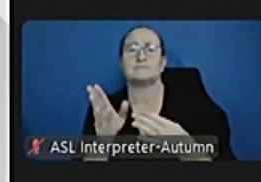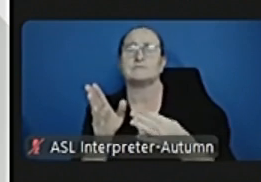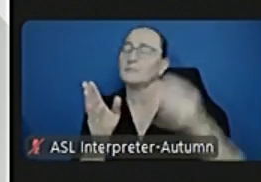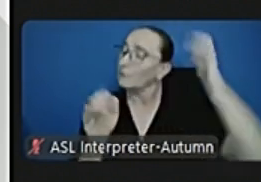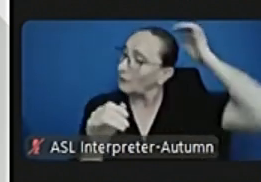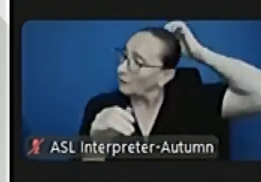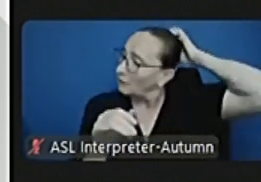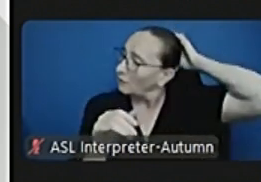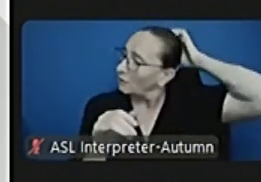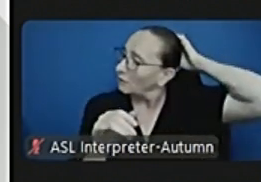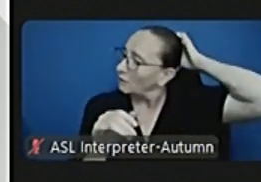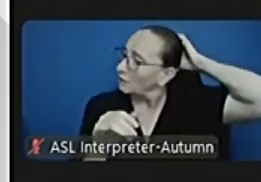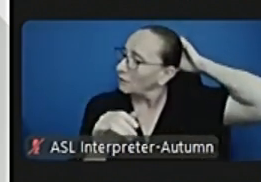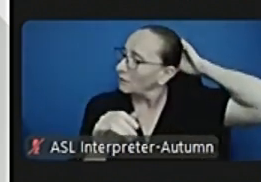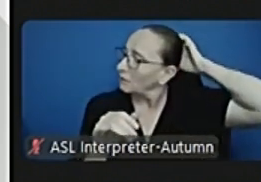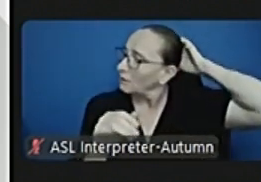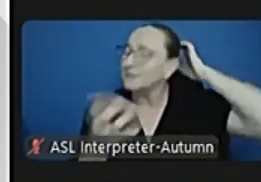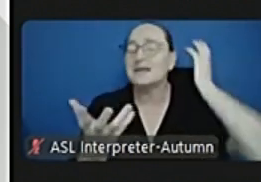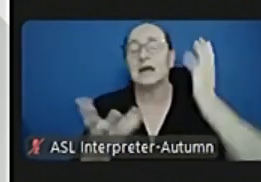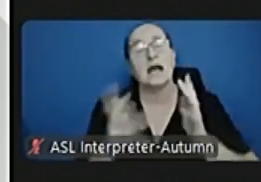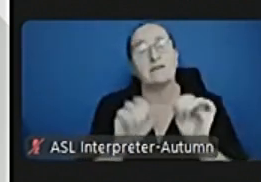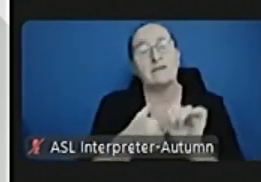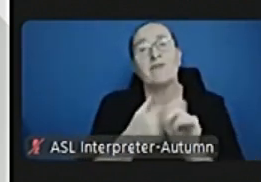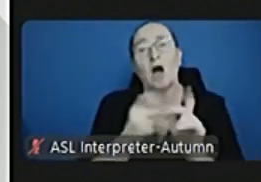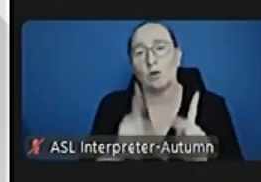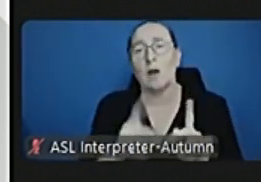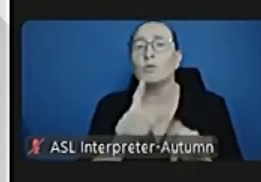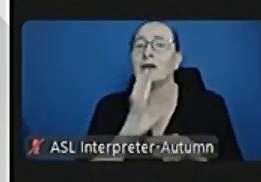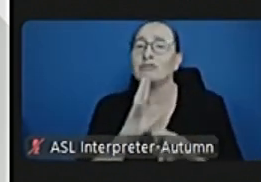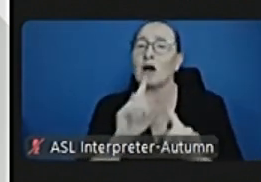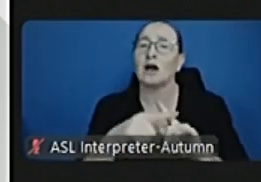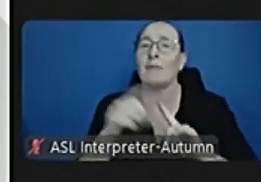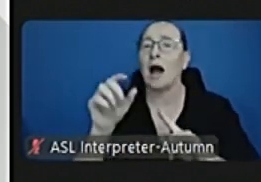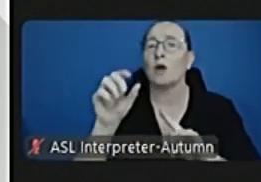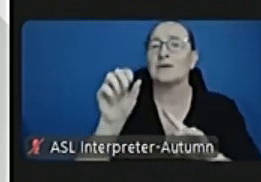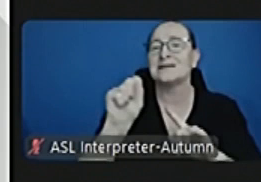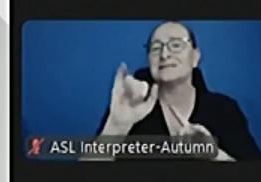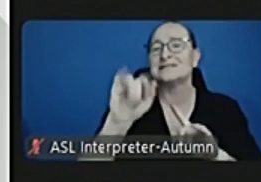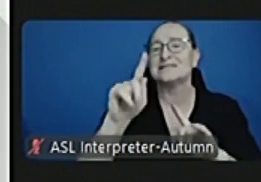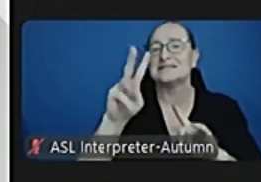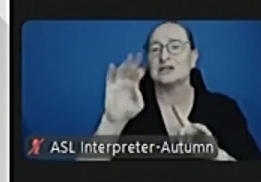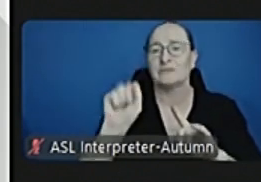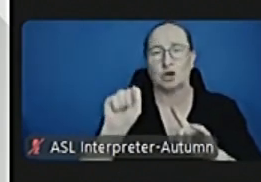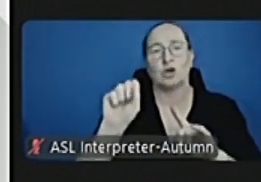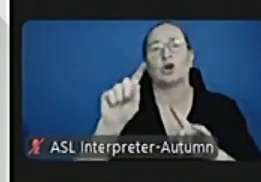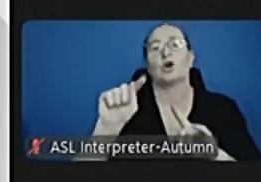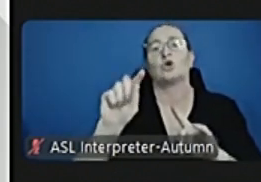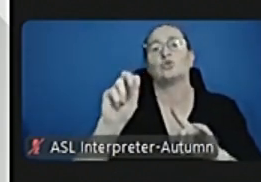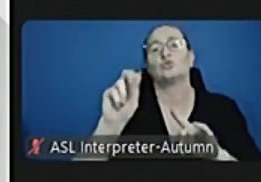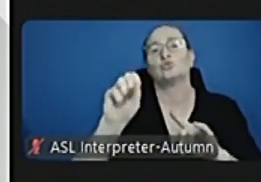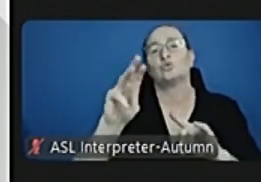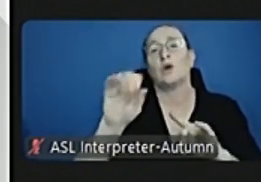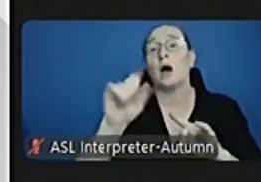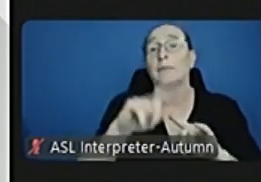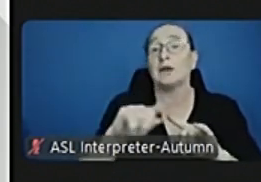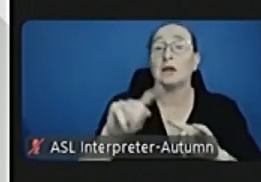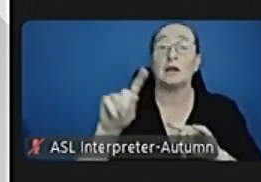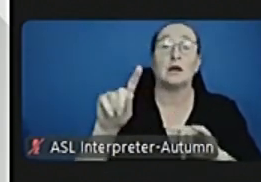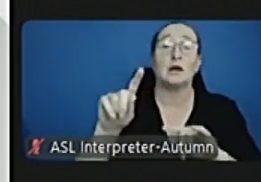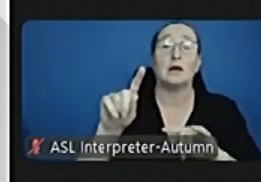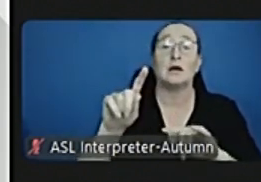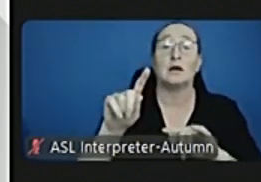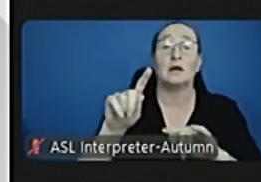Well, it's kind of a follow-up. We talked about the silver tsunami Yeah, there's and many the of us. $2,500 a month to be able to live in your Yeah,